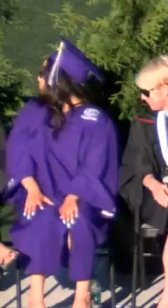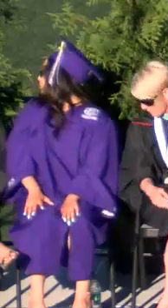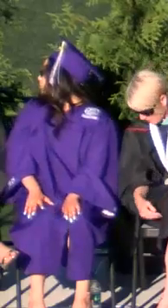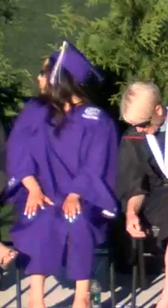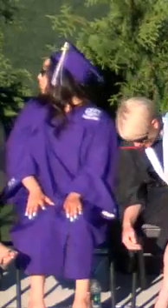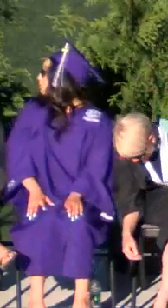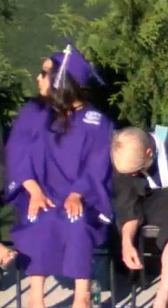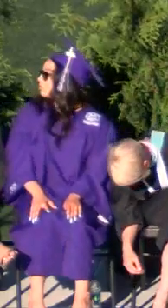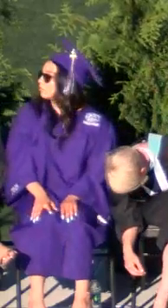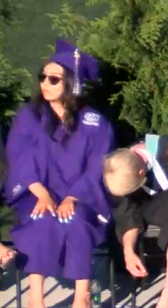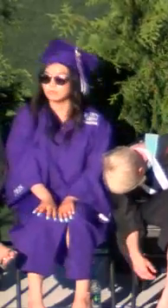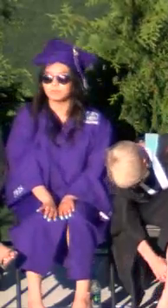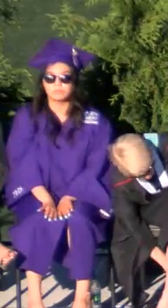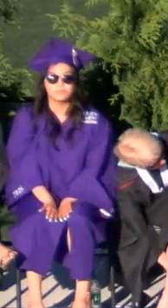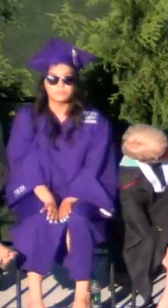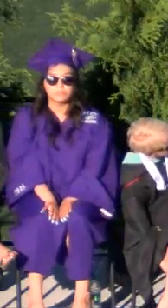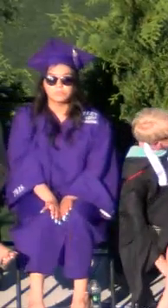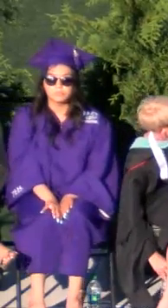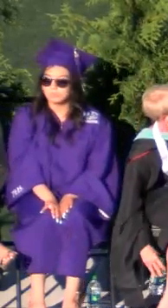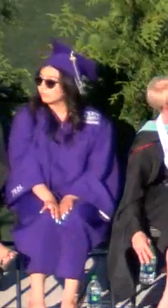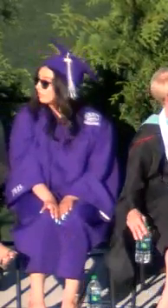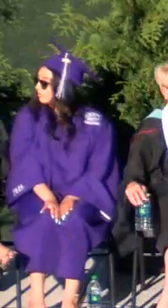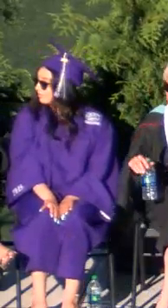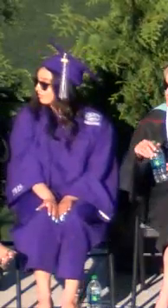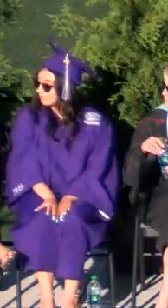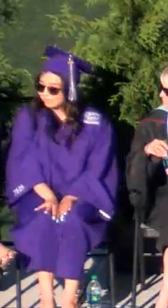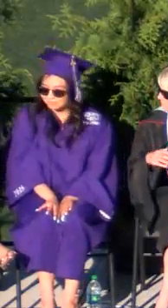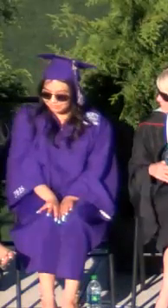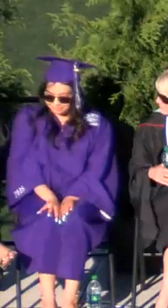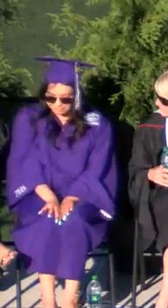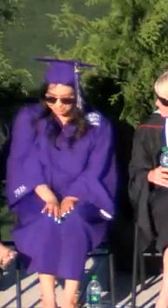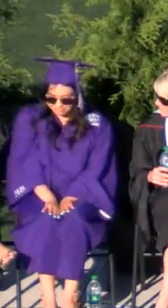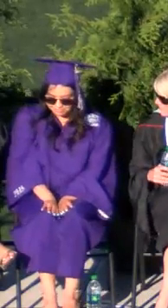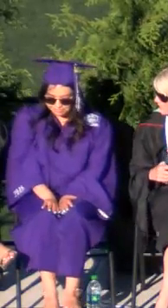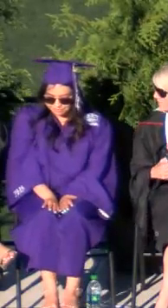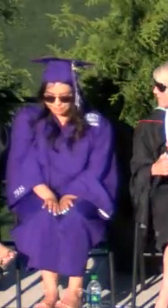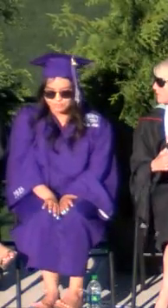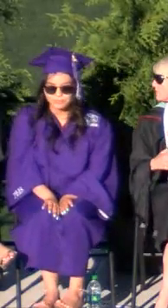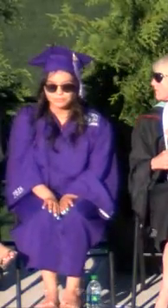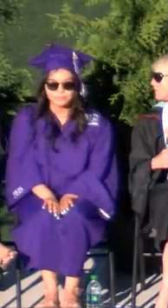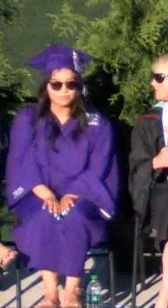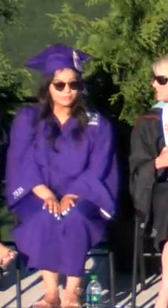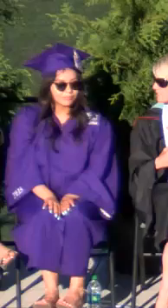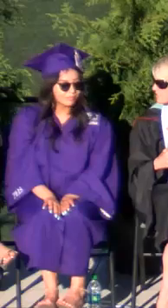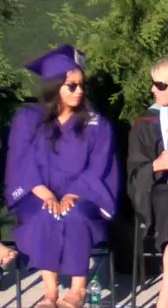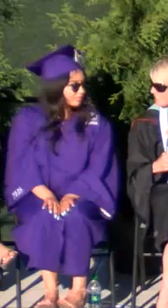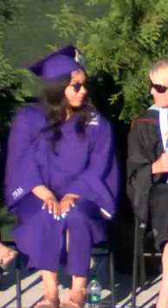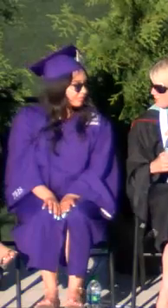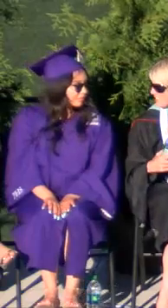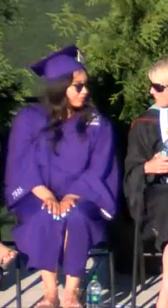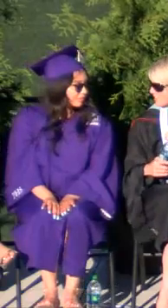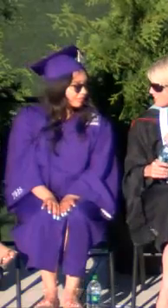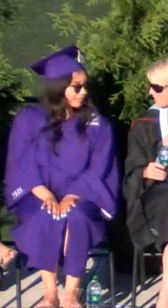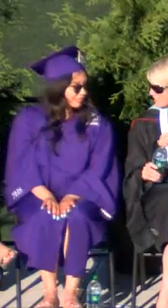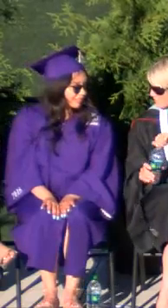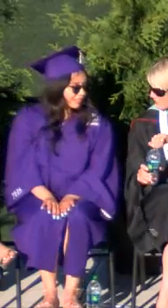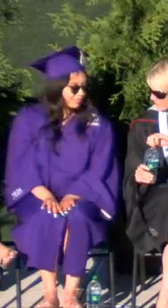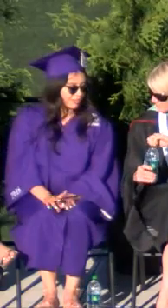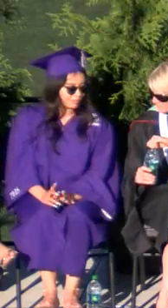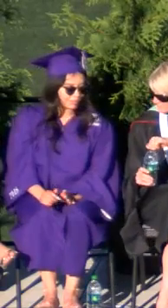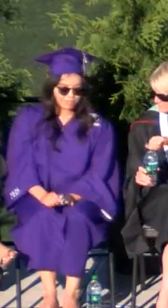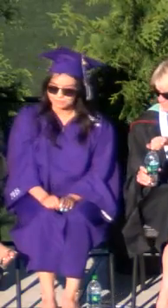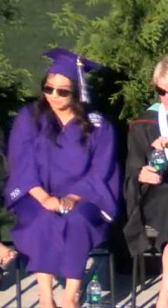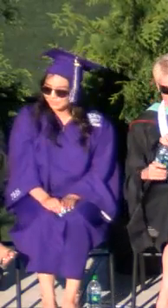cosas grandiosas. A medida que cierro mi mochila y la pongo en mi espalda para que me acompañe en este camino,